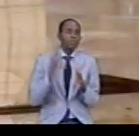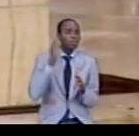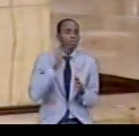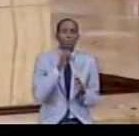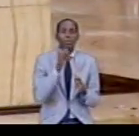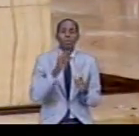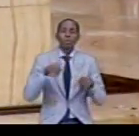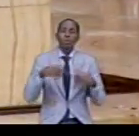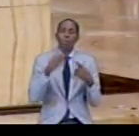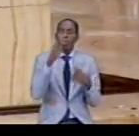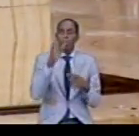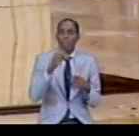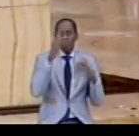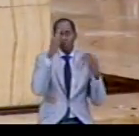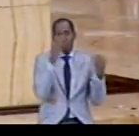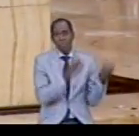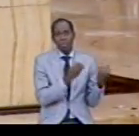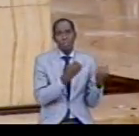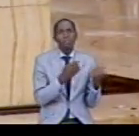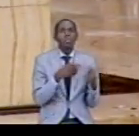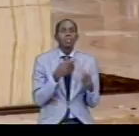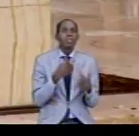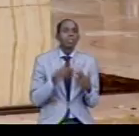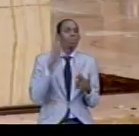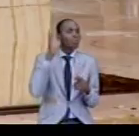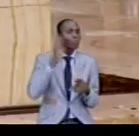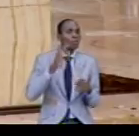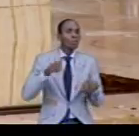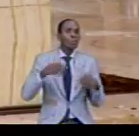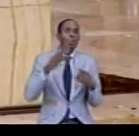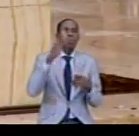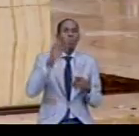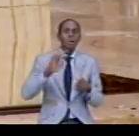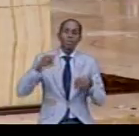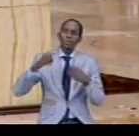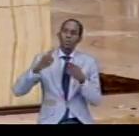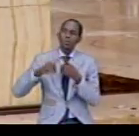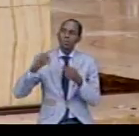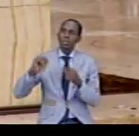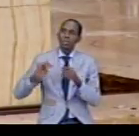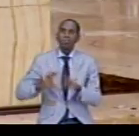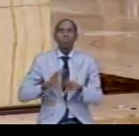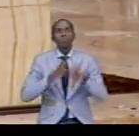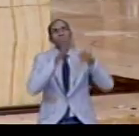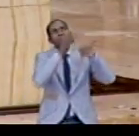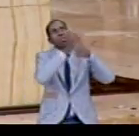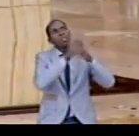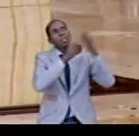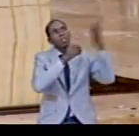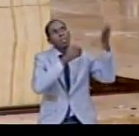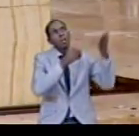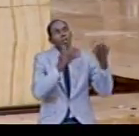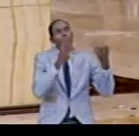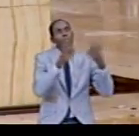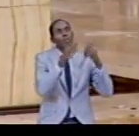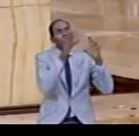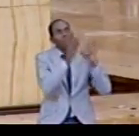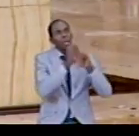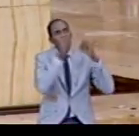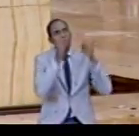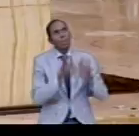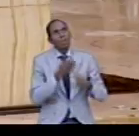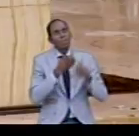if we will go by is going to the mountain Another Mountain there he wants to have power